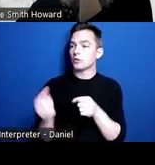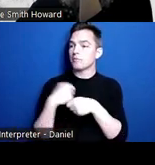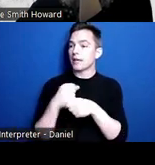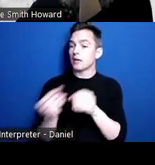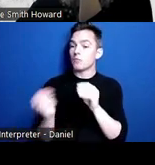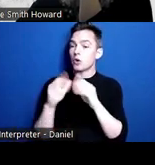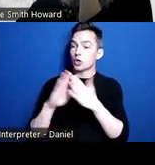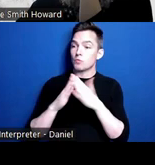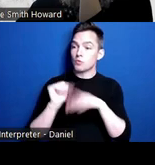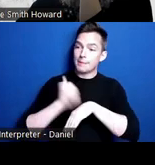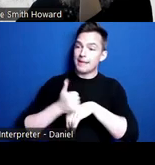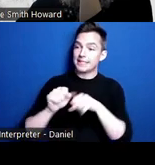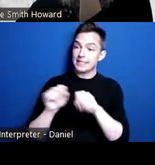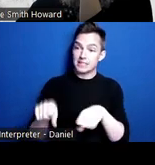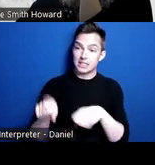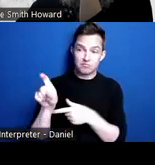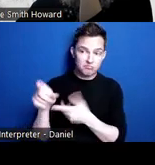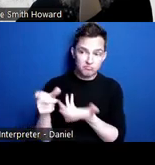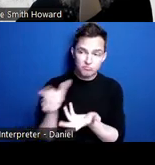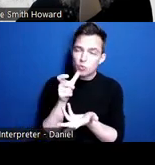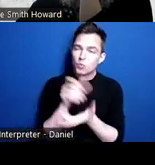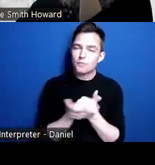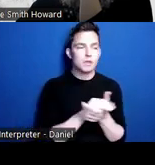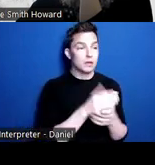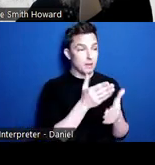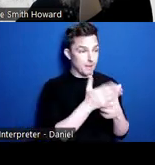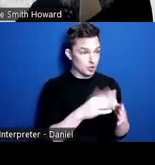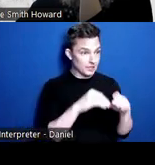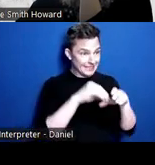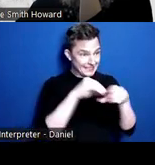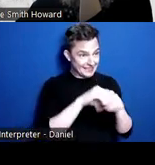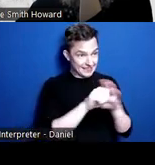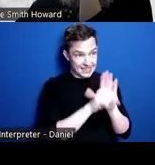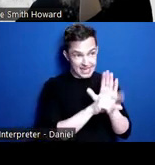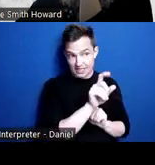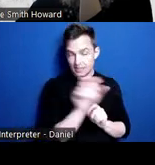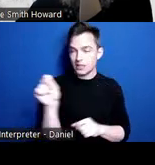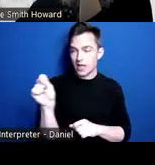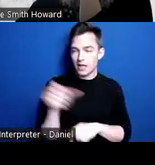community-based systems? Partners in the state? Yeah.